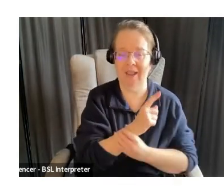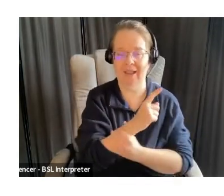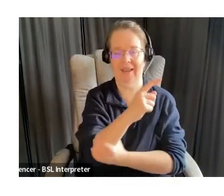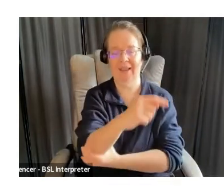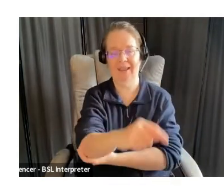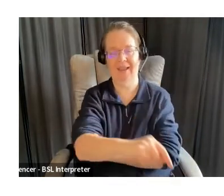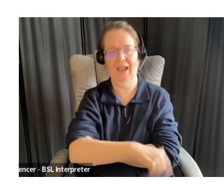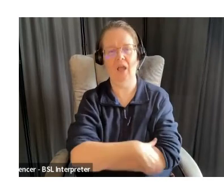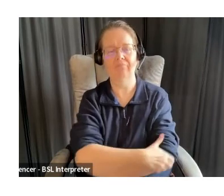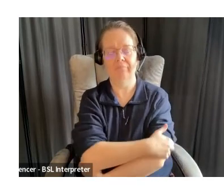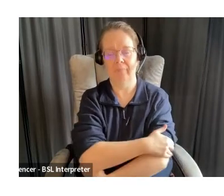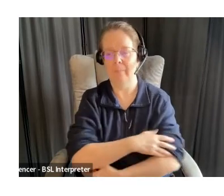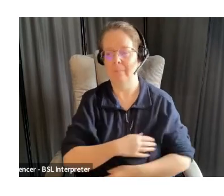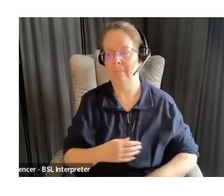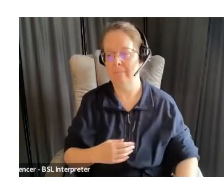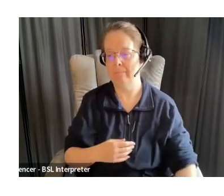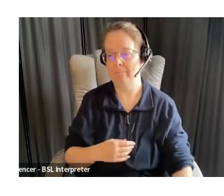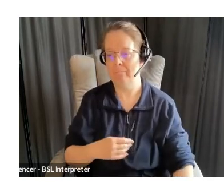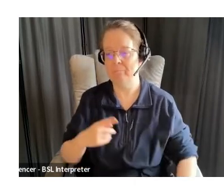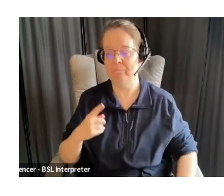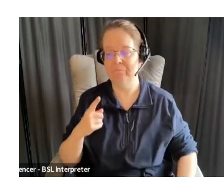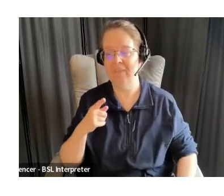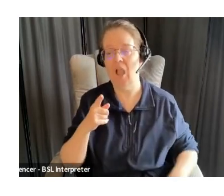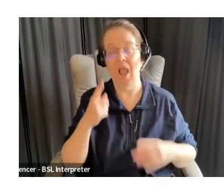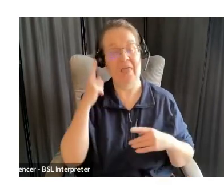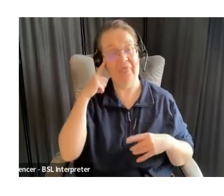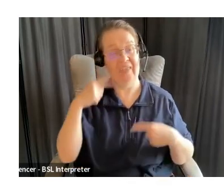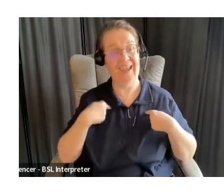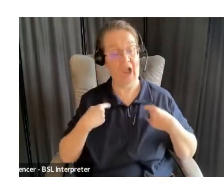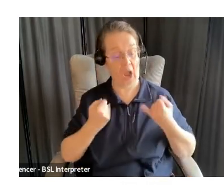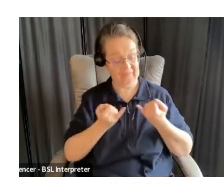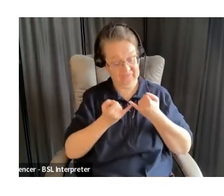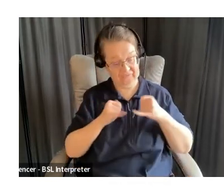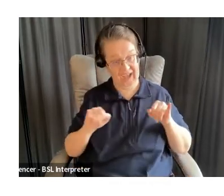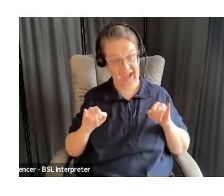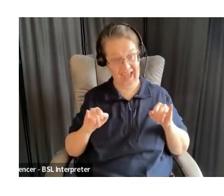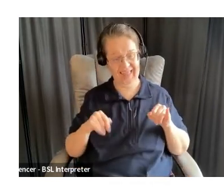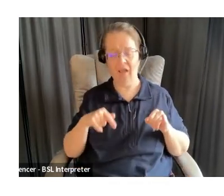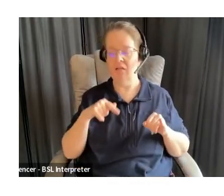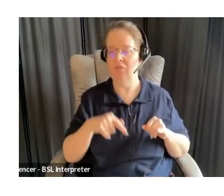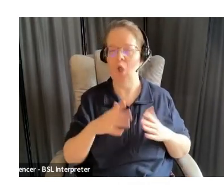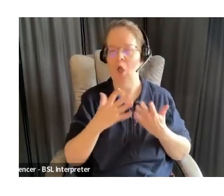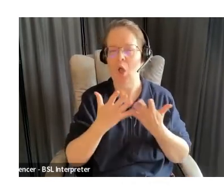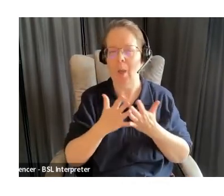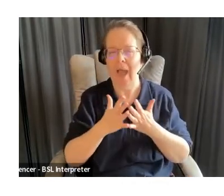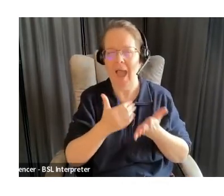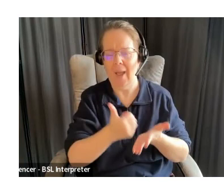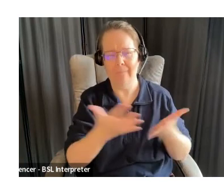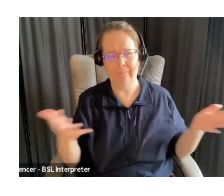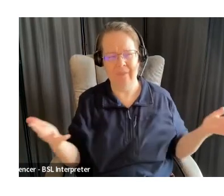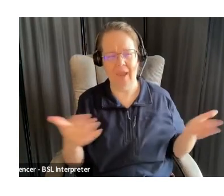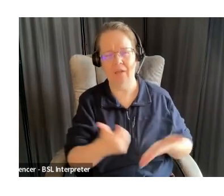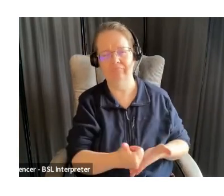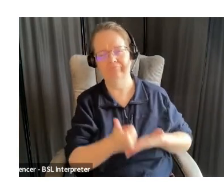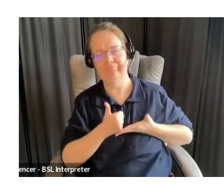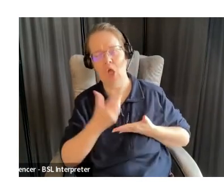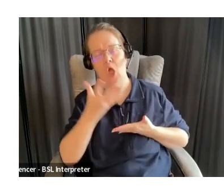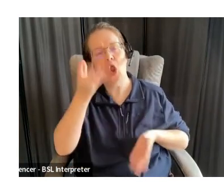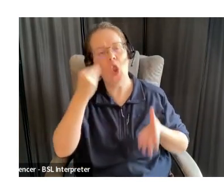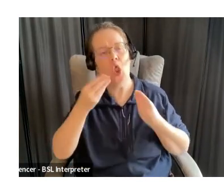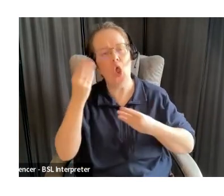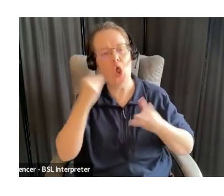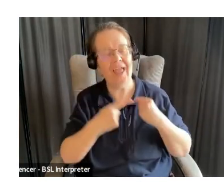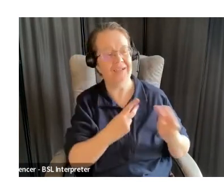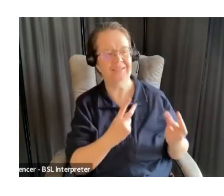the silver lining. And I always think that failure is a very, very, very big learner. It helps us to learn a little more. It teaches